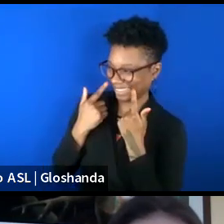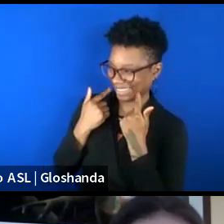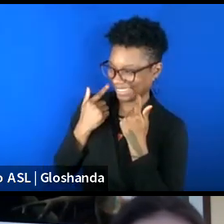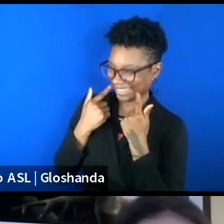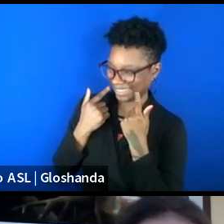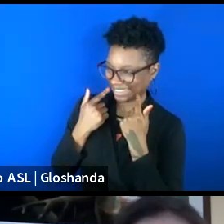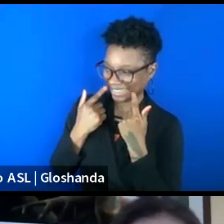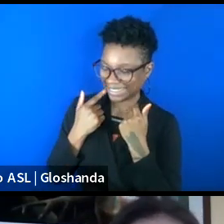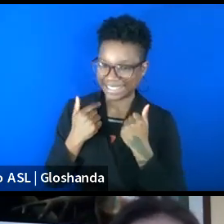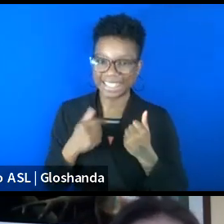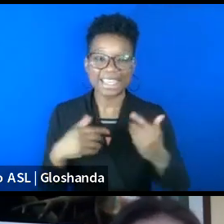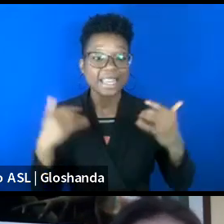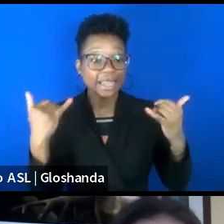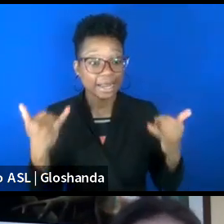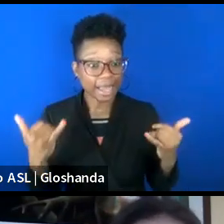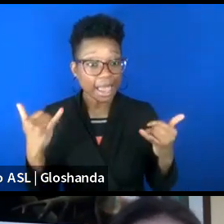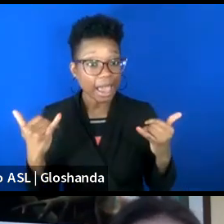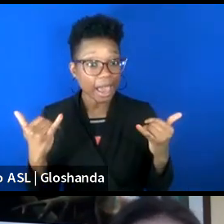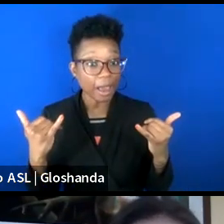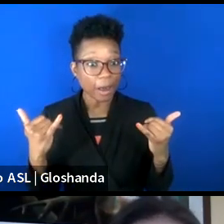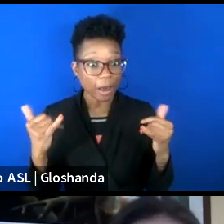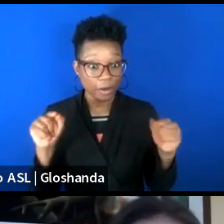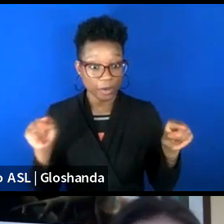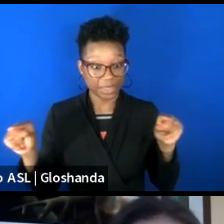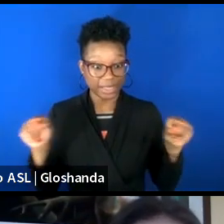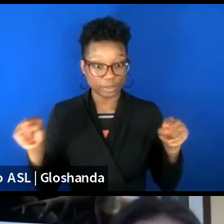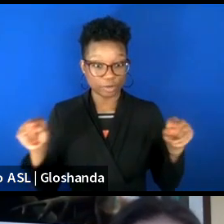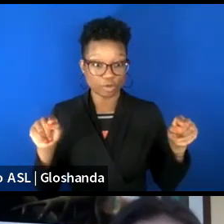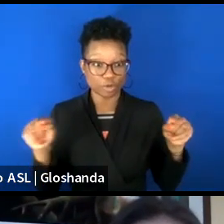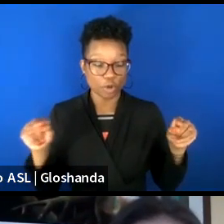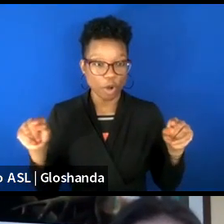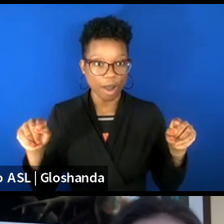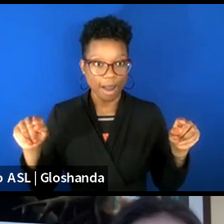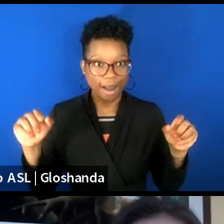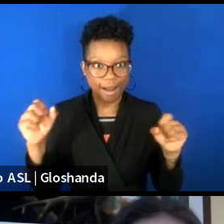And now imagine that they're fighting over this object.